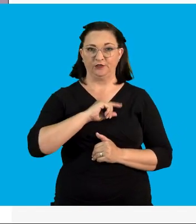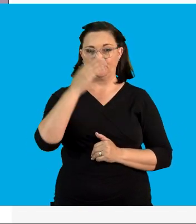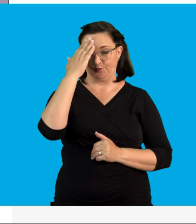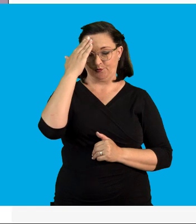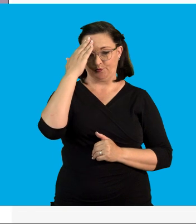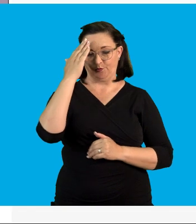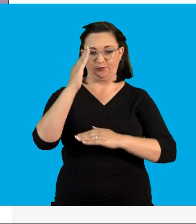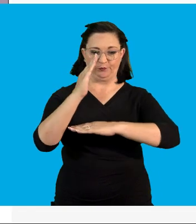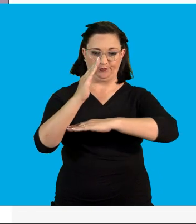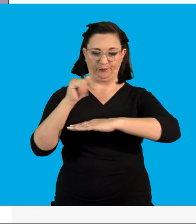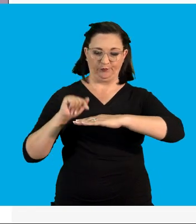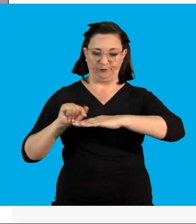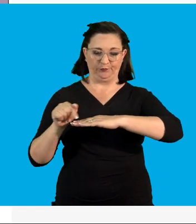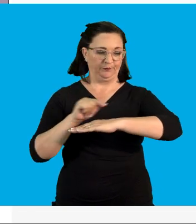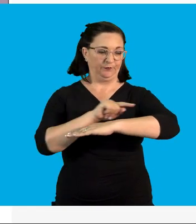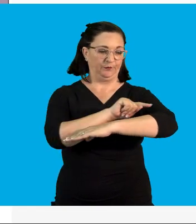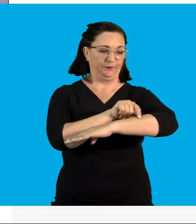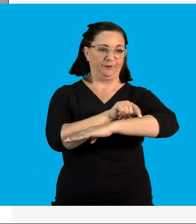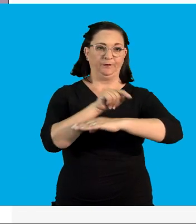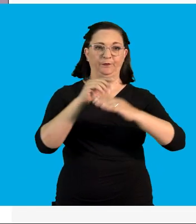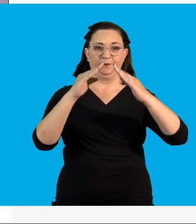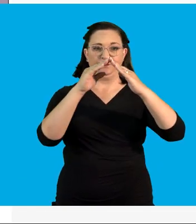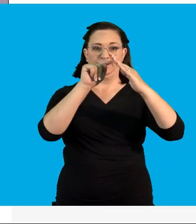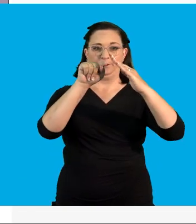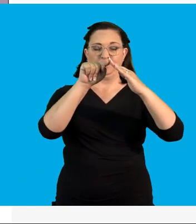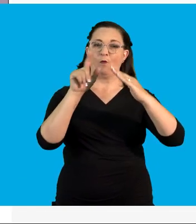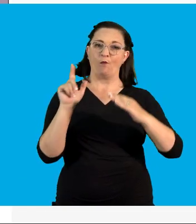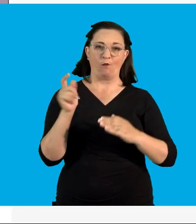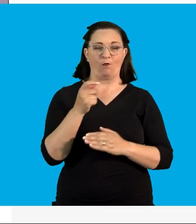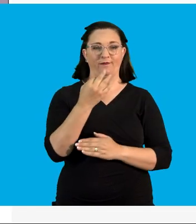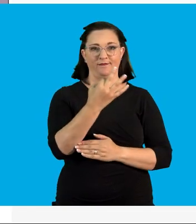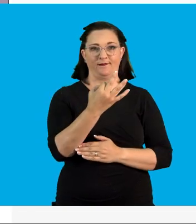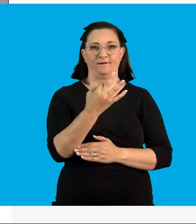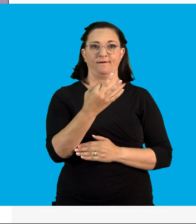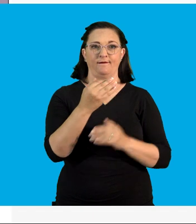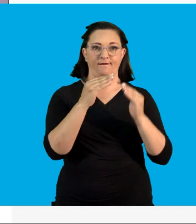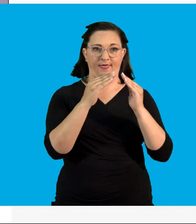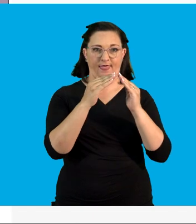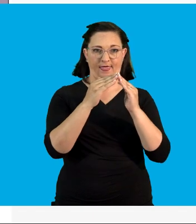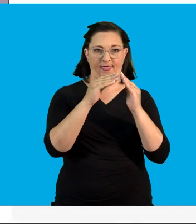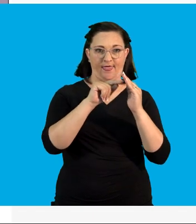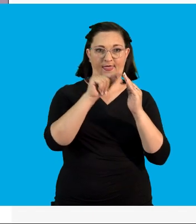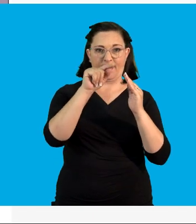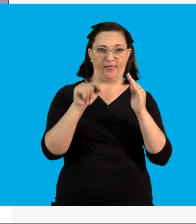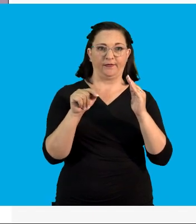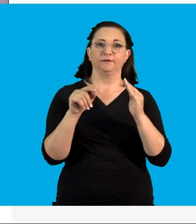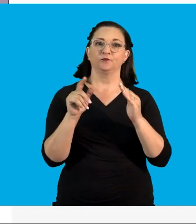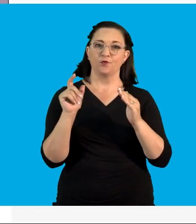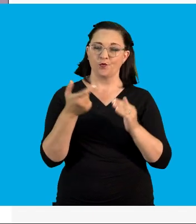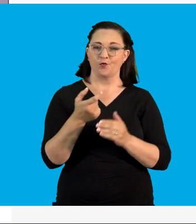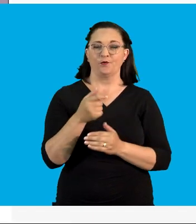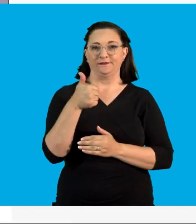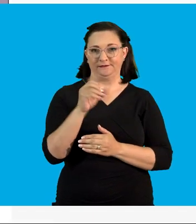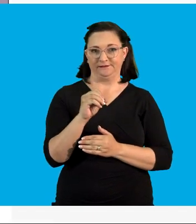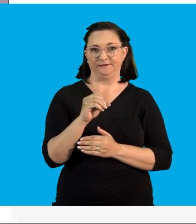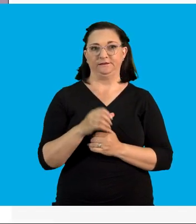3 angles would give us 60 degrees. That's what we're hoping to get. So let's tilt it over and